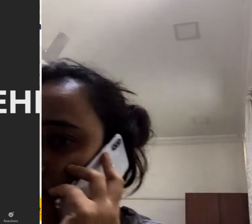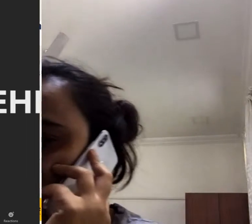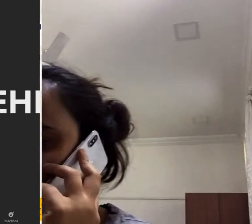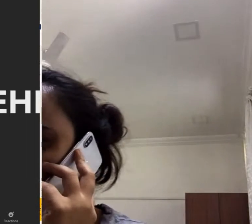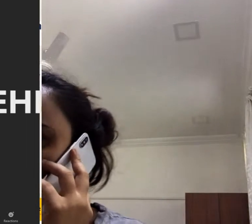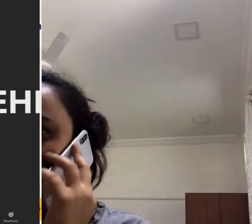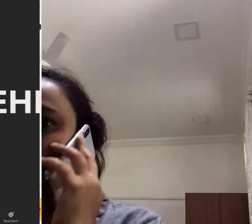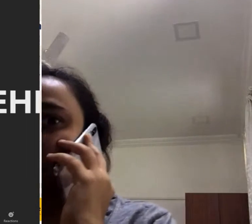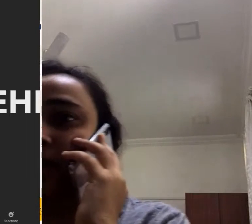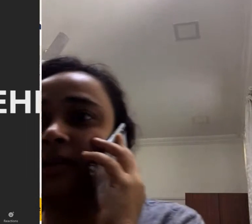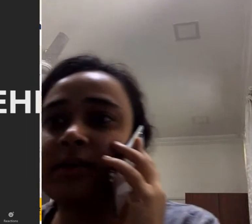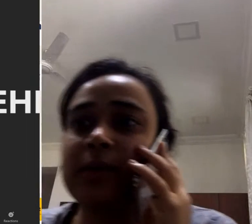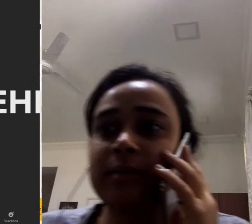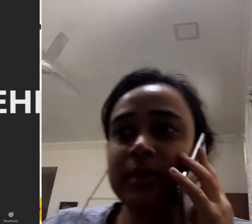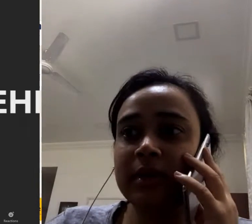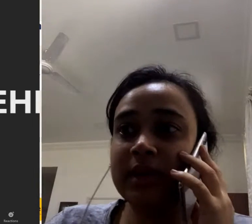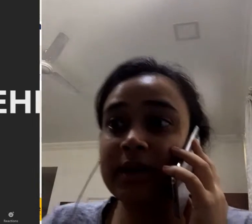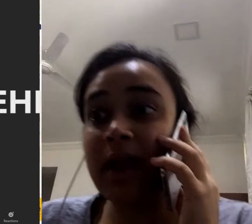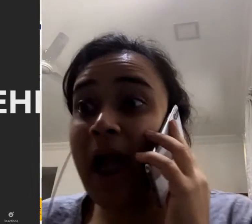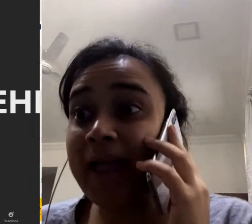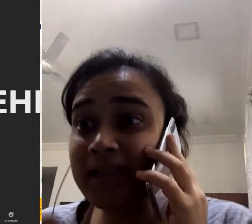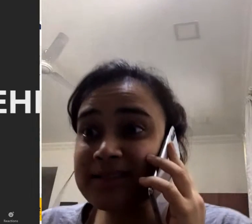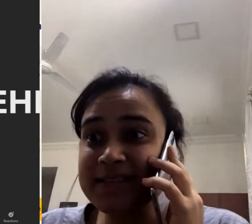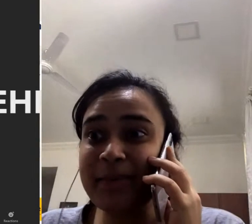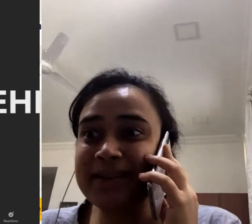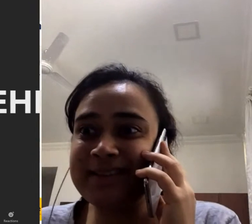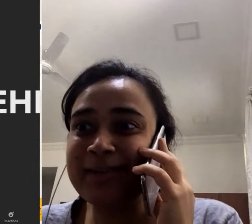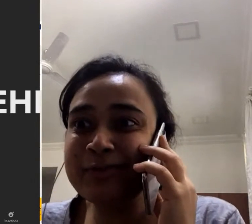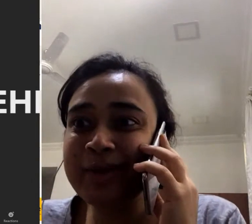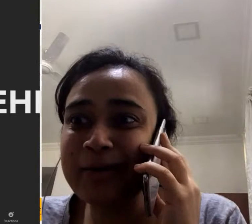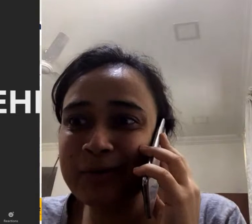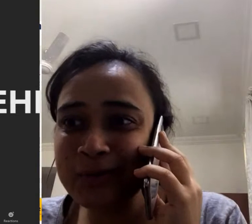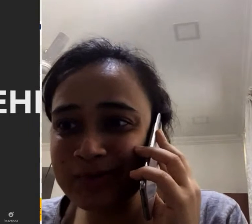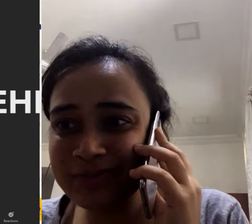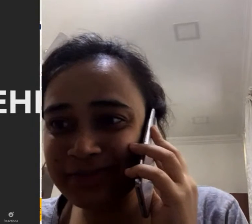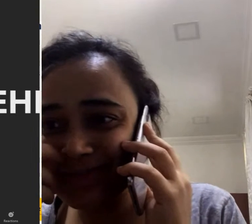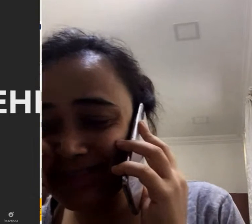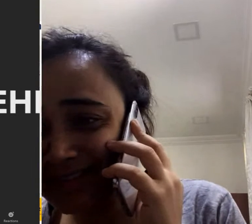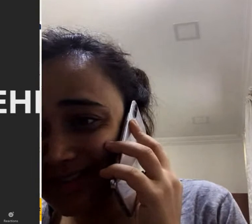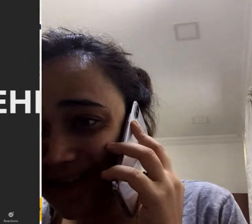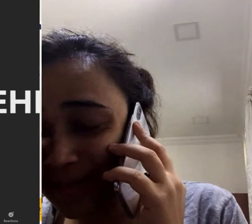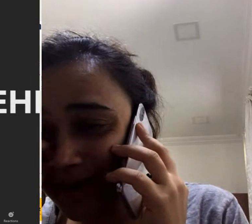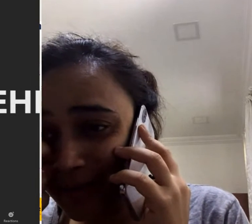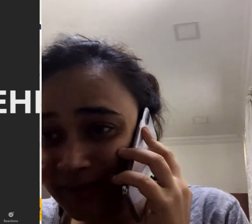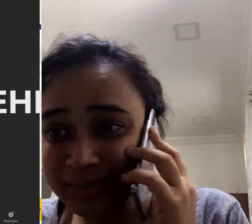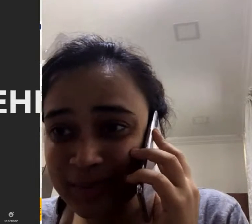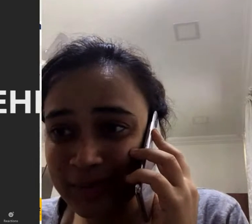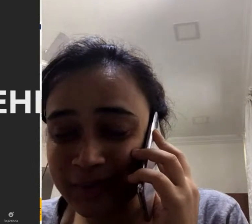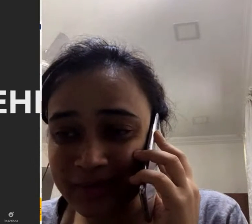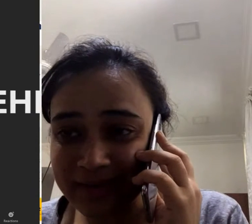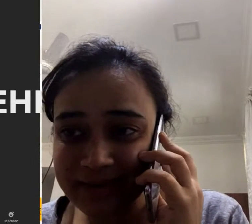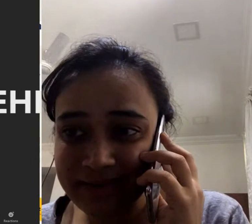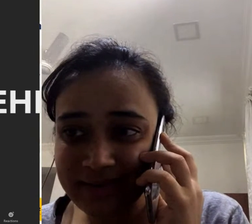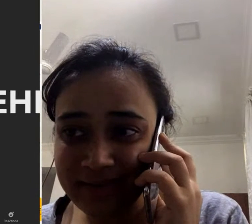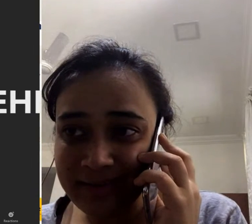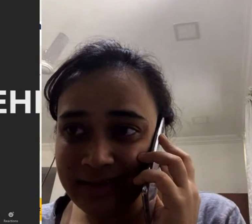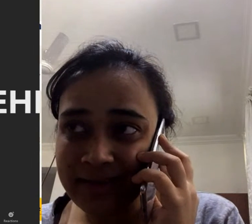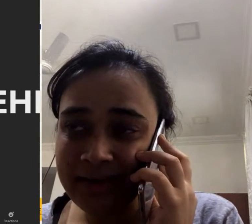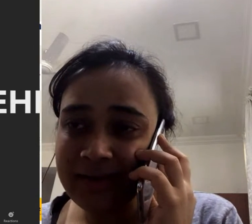Is it audible? I can see myself, but I don't know if am I audible or